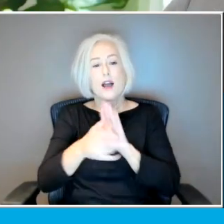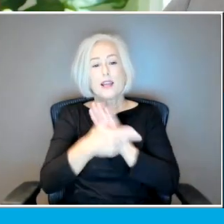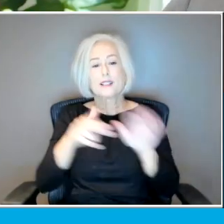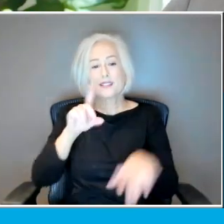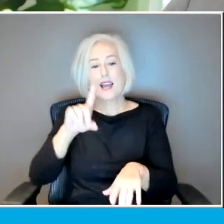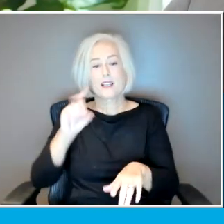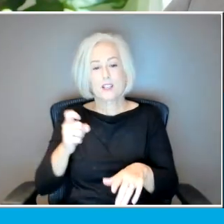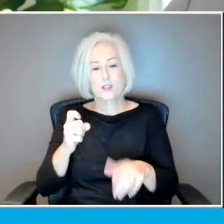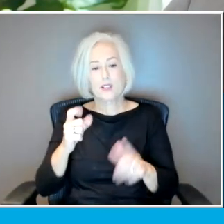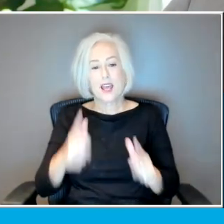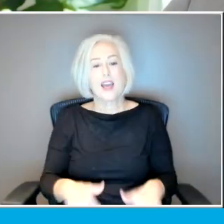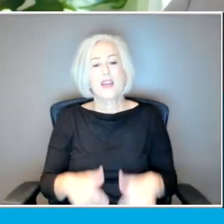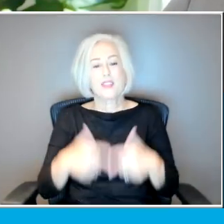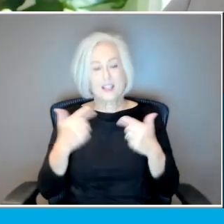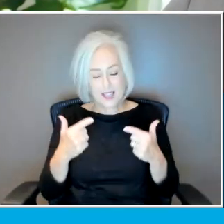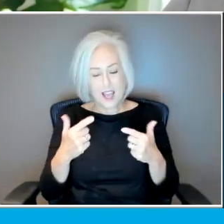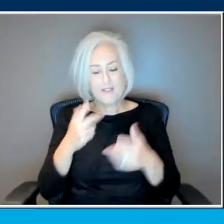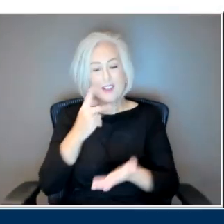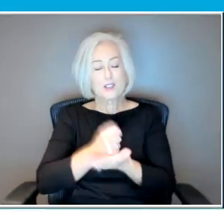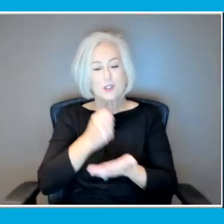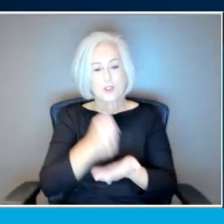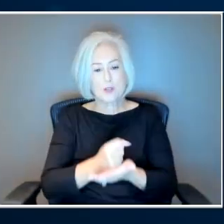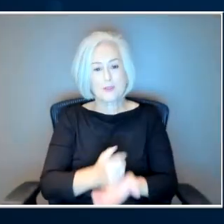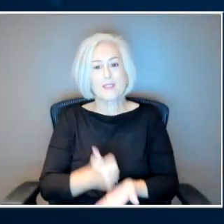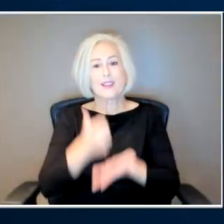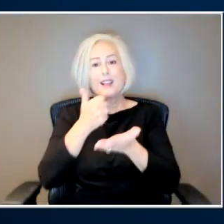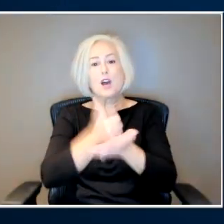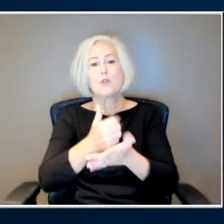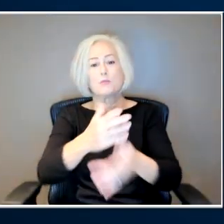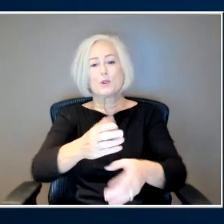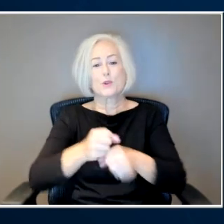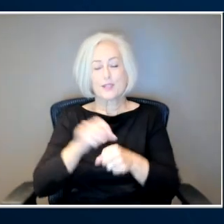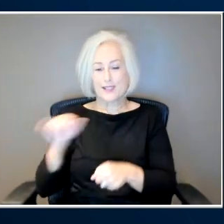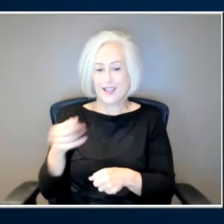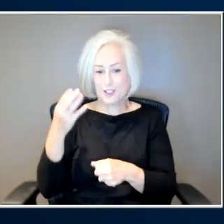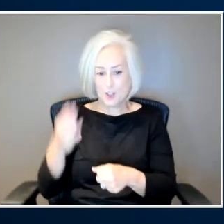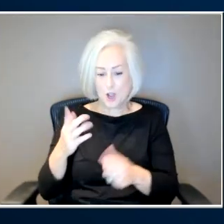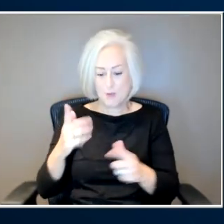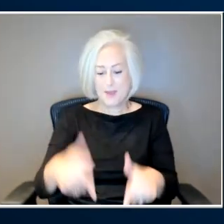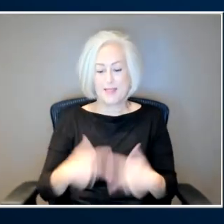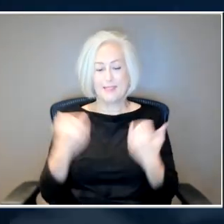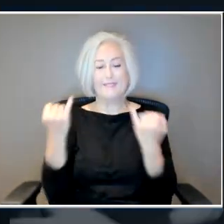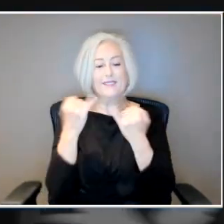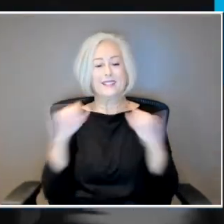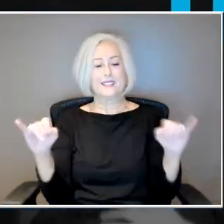her hold down a job and live independently. Monday at 8 a.m.